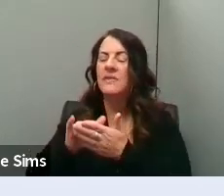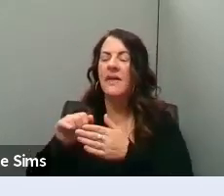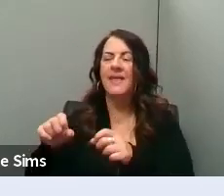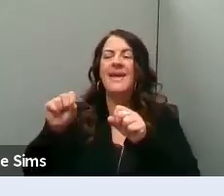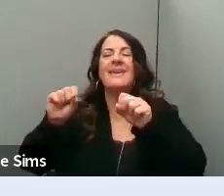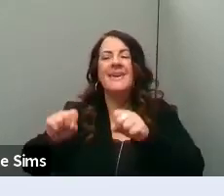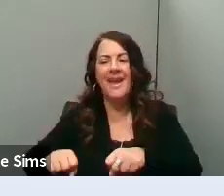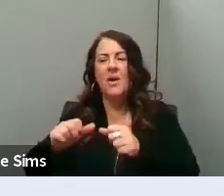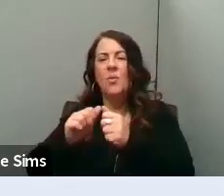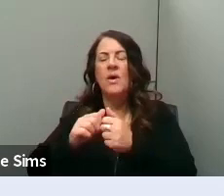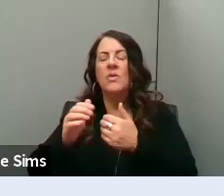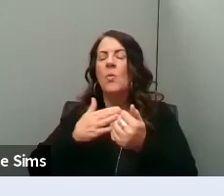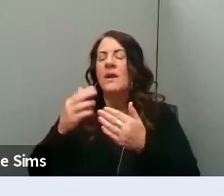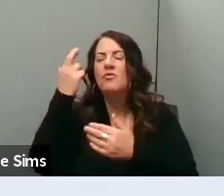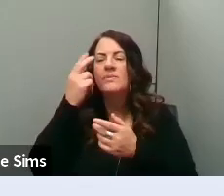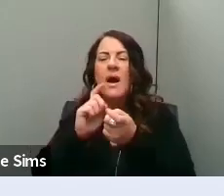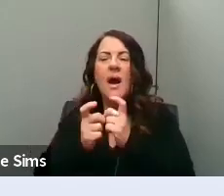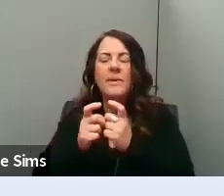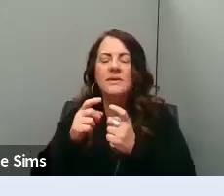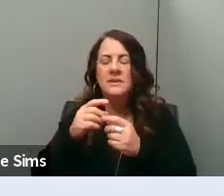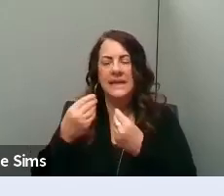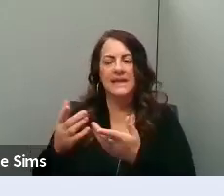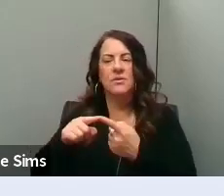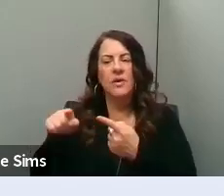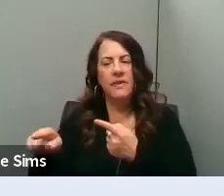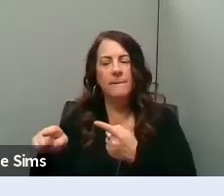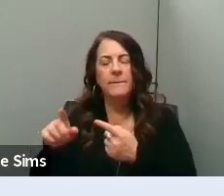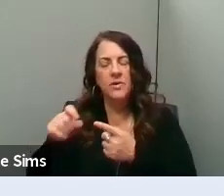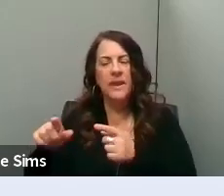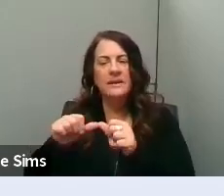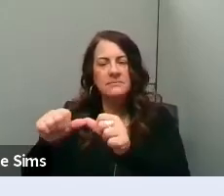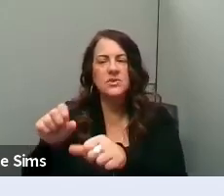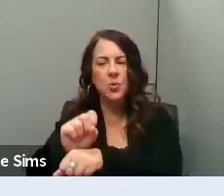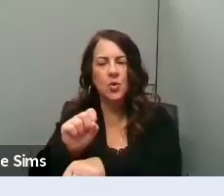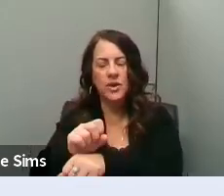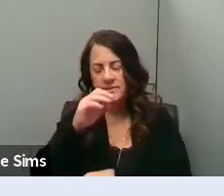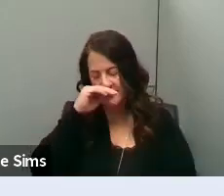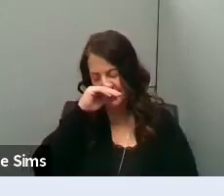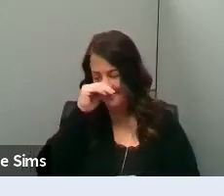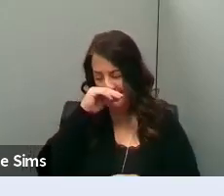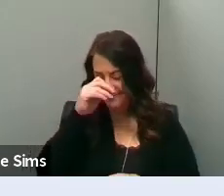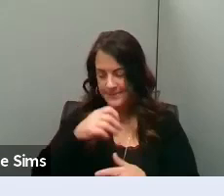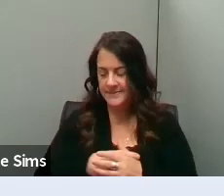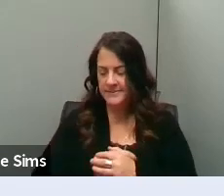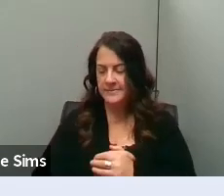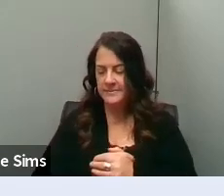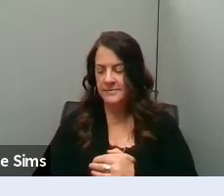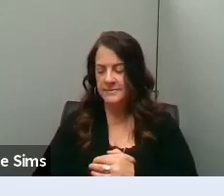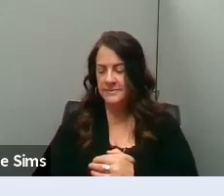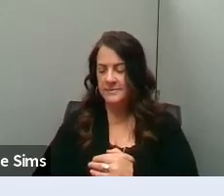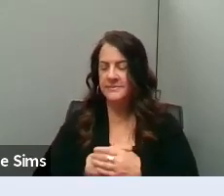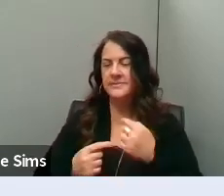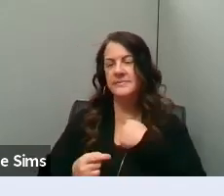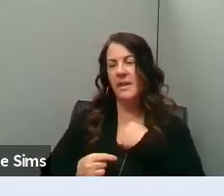with whatever reasonable accommodations are necessary to put that in place. I would also note that this person may